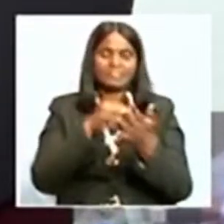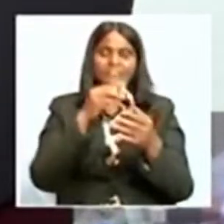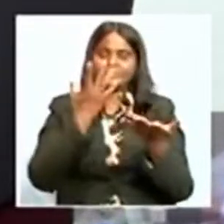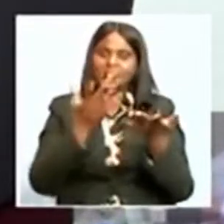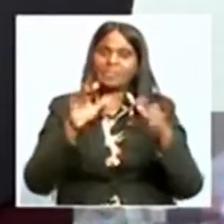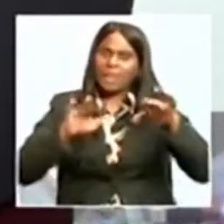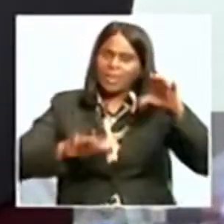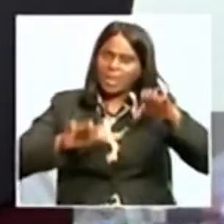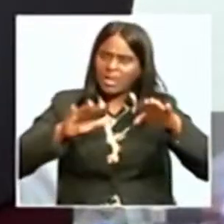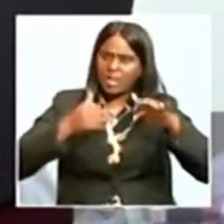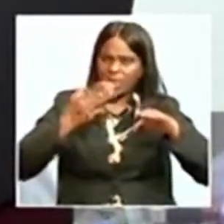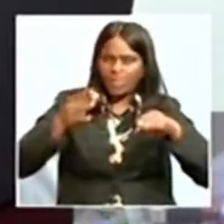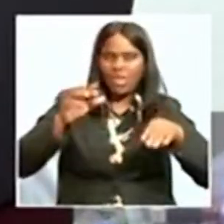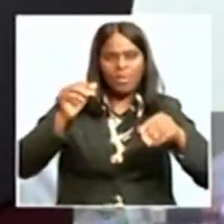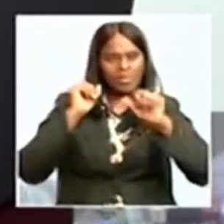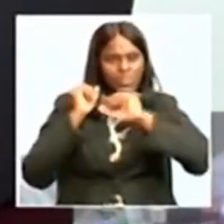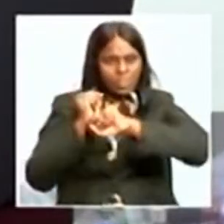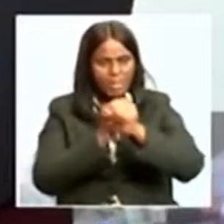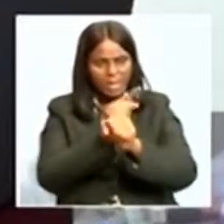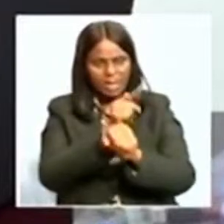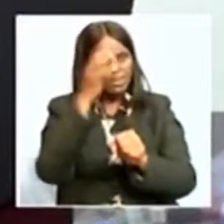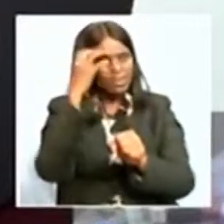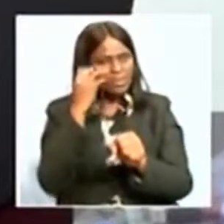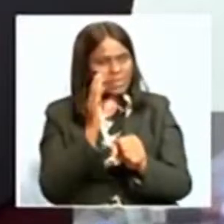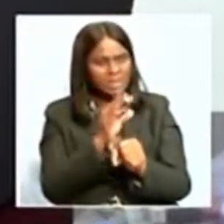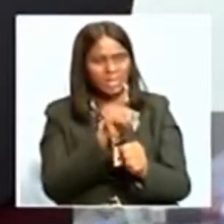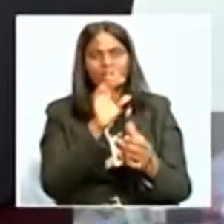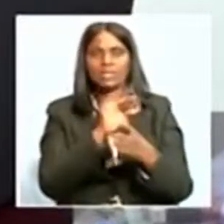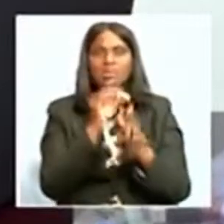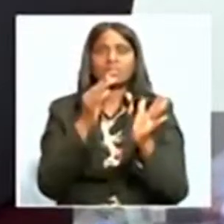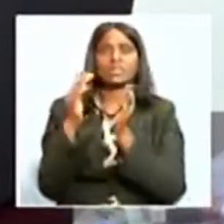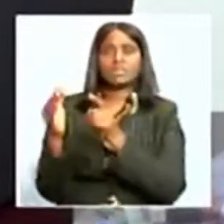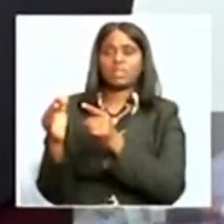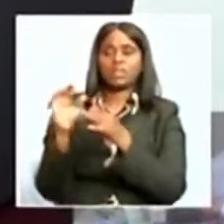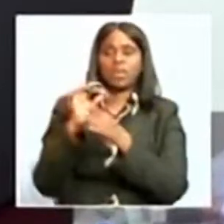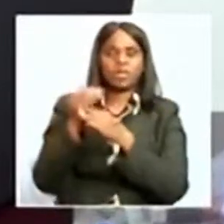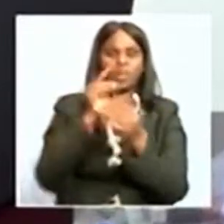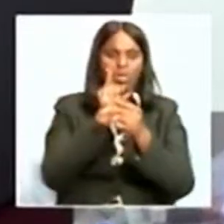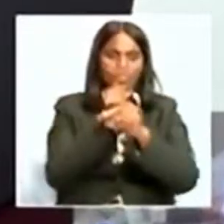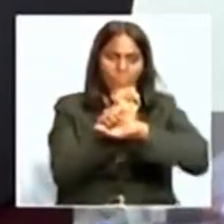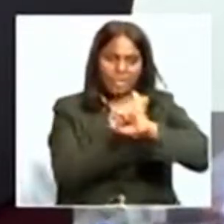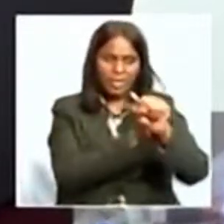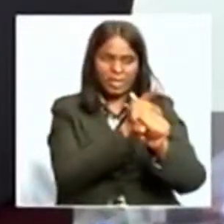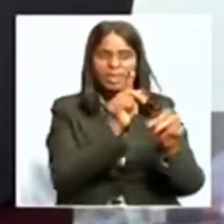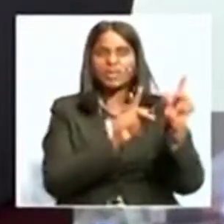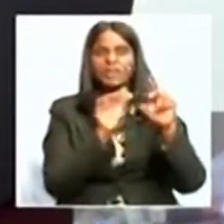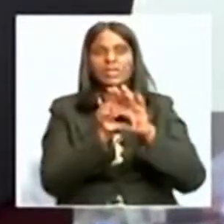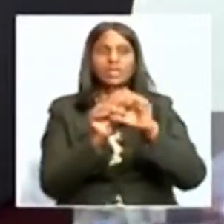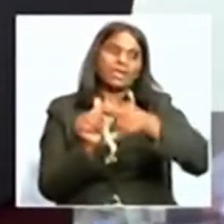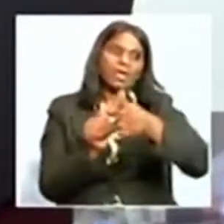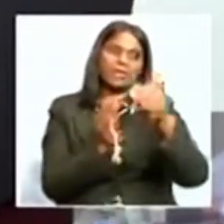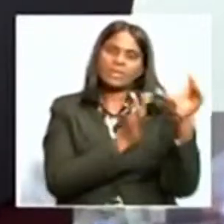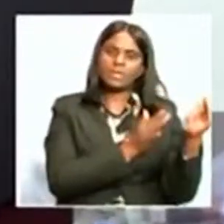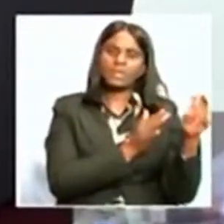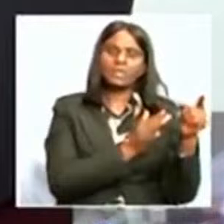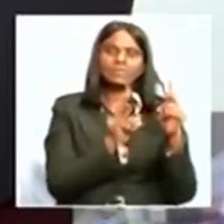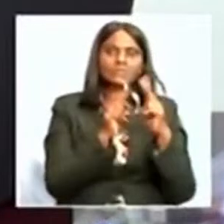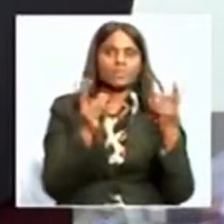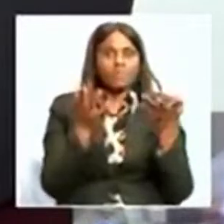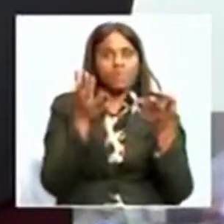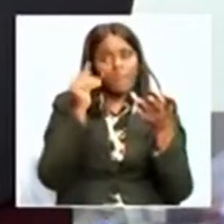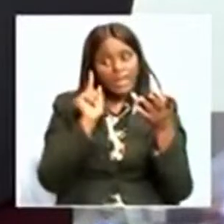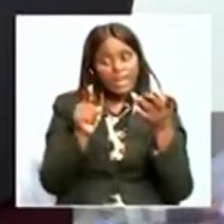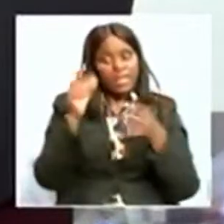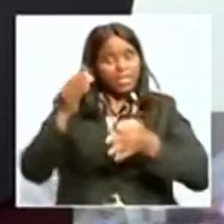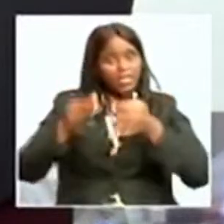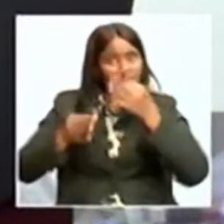a balance between protecting this officer on this side and protecting this citizen on this other side. So that's why the